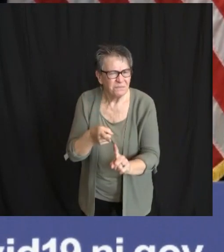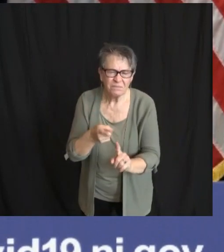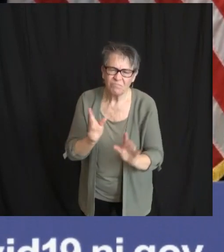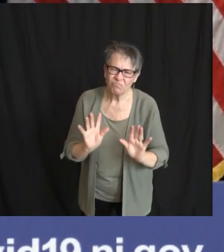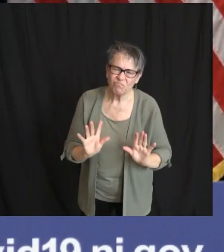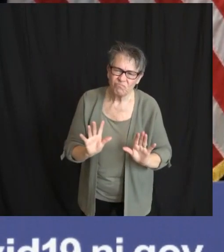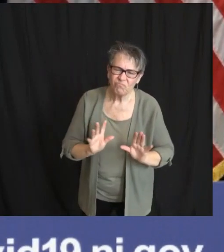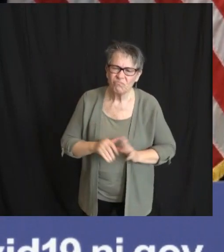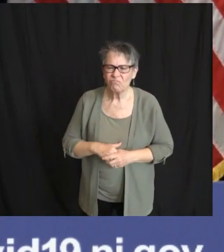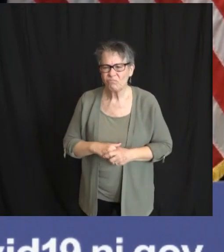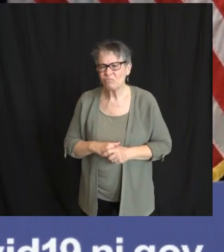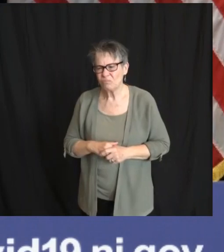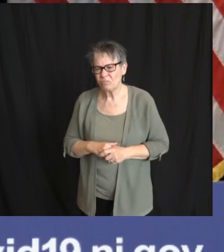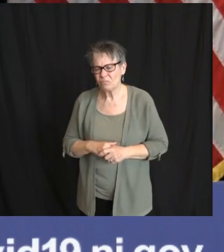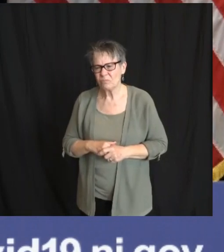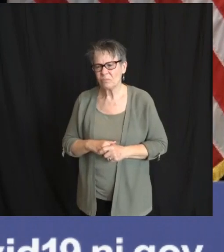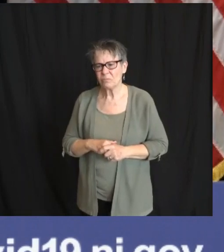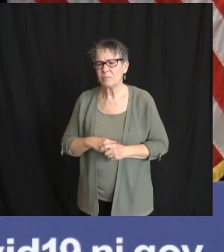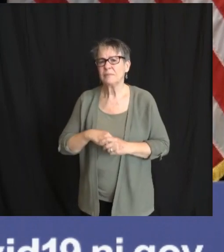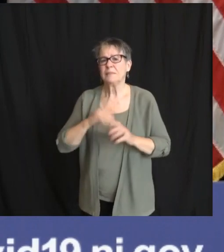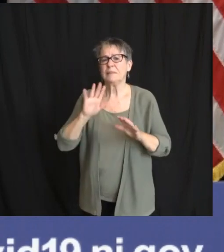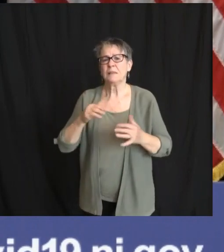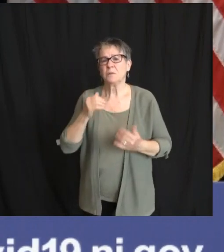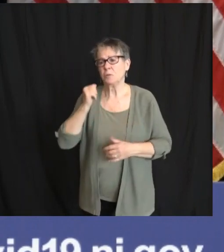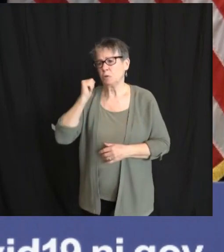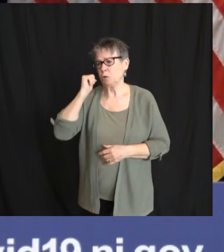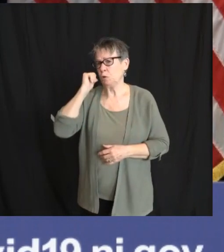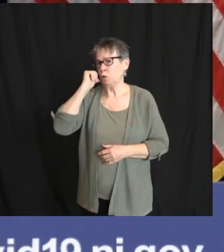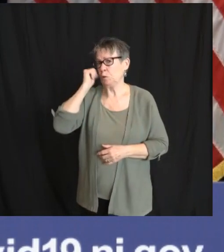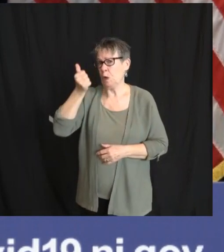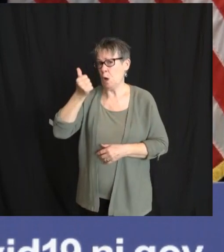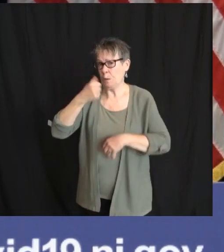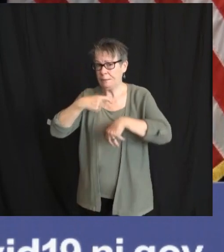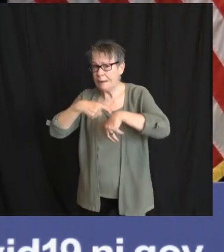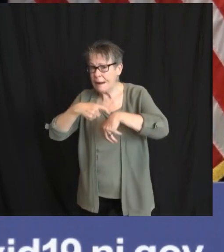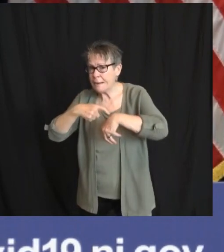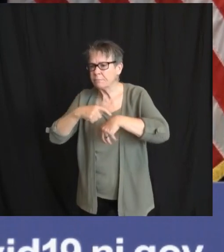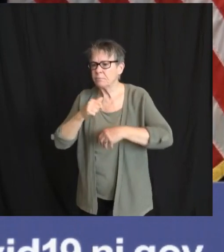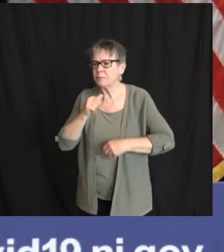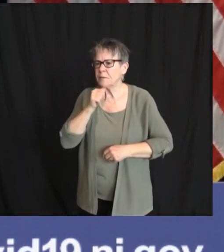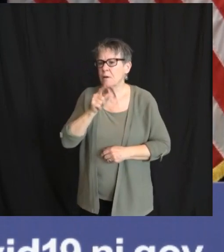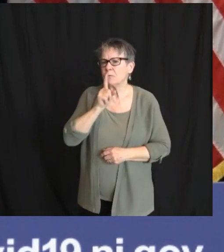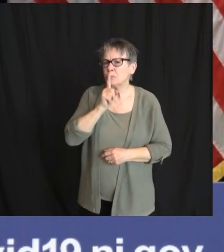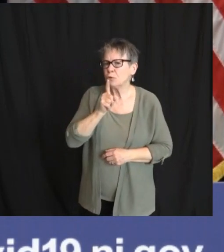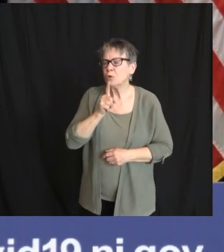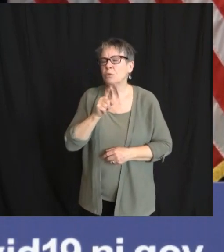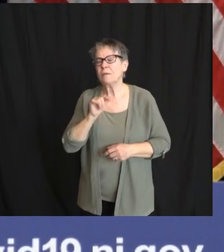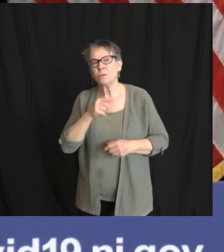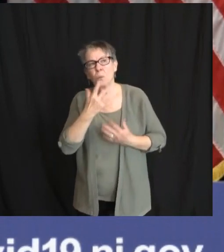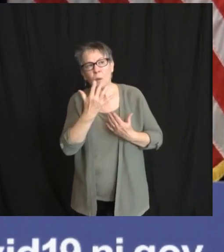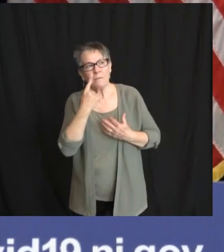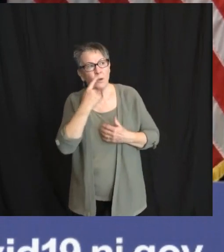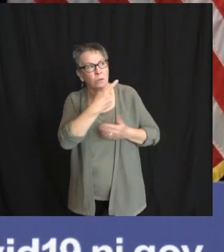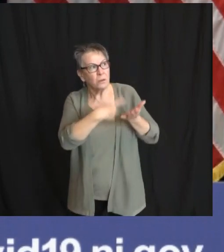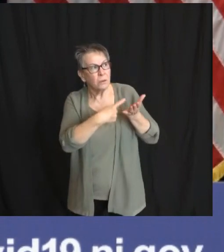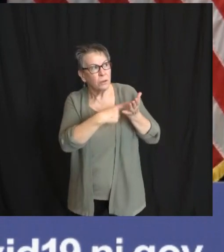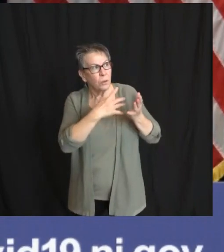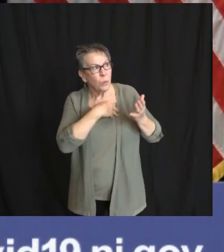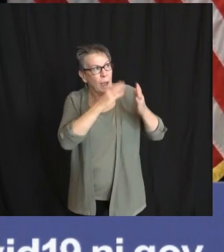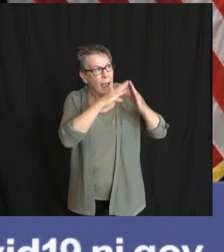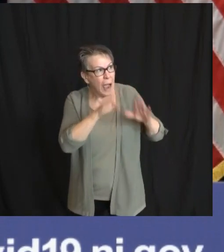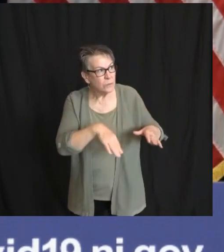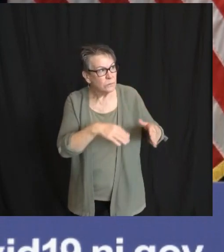always a possibility on Thursday. We've got some other moving parts, so if you could bear with us. My guess is we'll know by the end of the day. Would you agree with that?